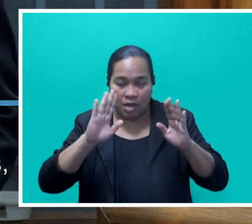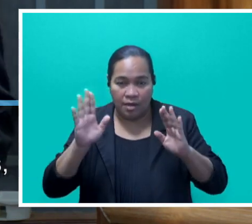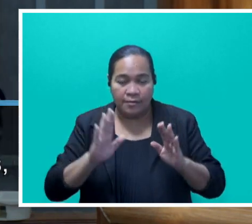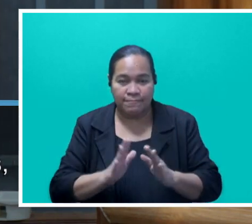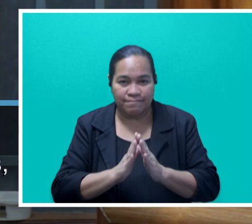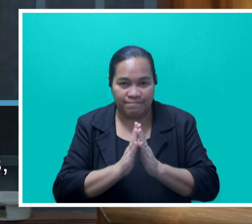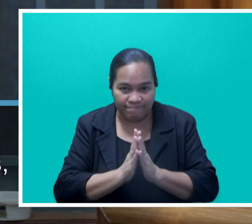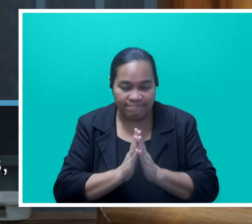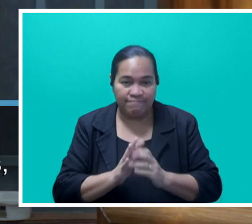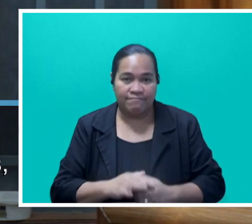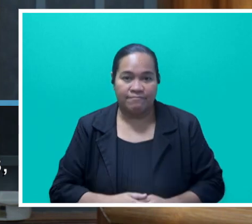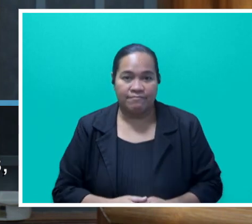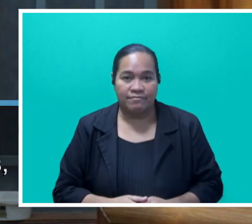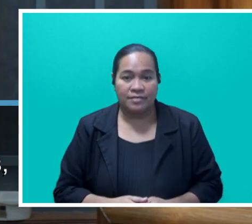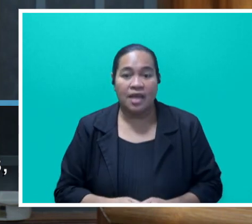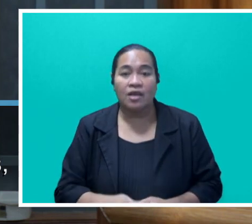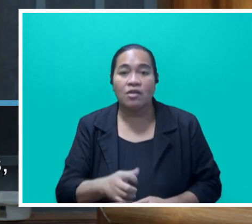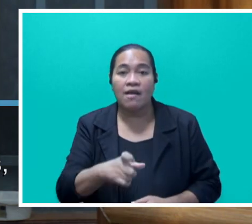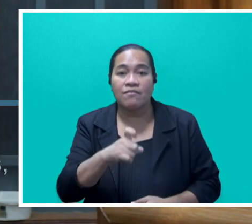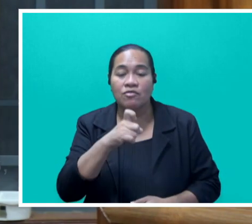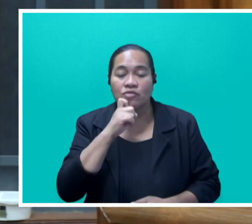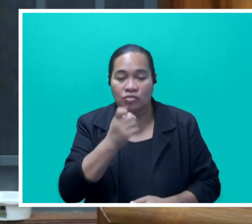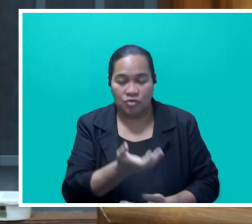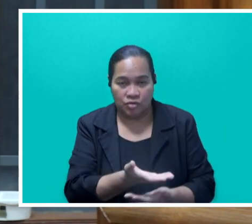maori, and a very good afternoon to you all.